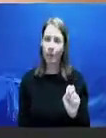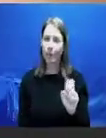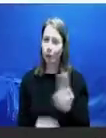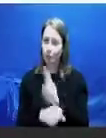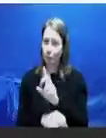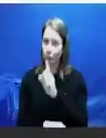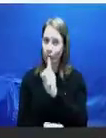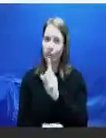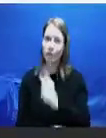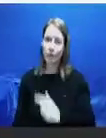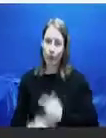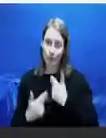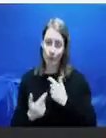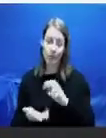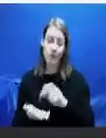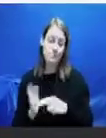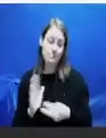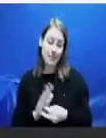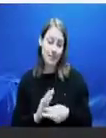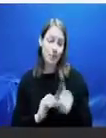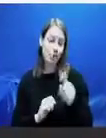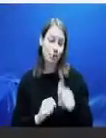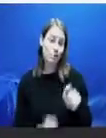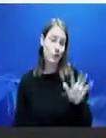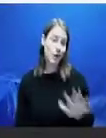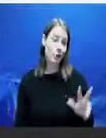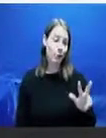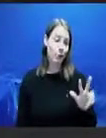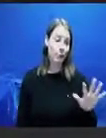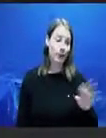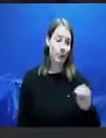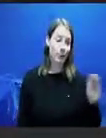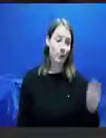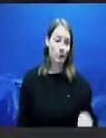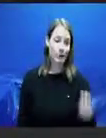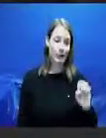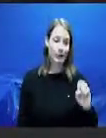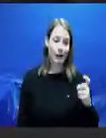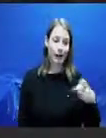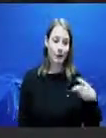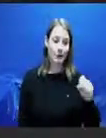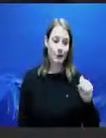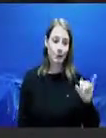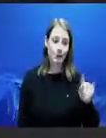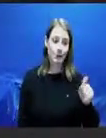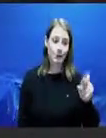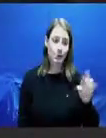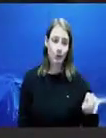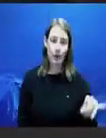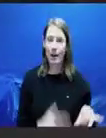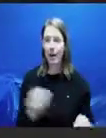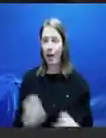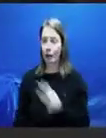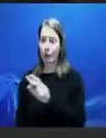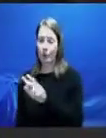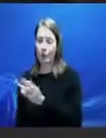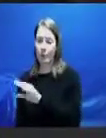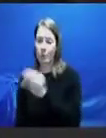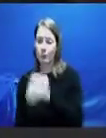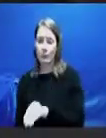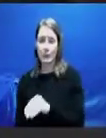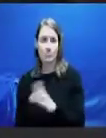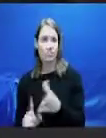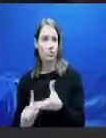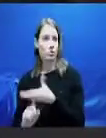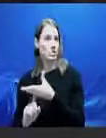and 35% persuasive. And for them to have the foundation from middle school of, the persuasive writing